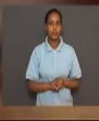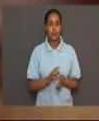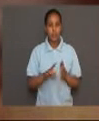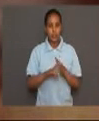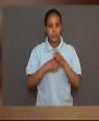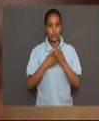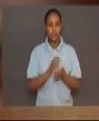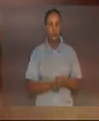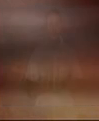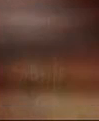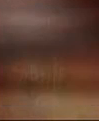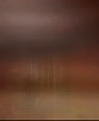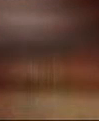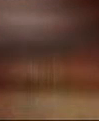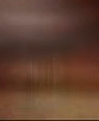Begin.